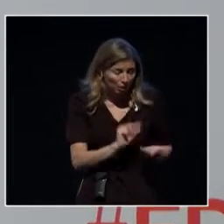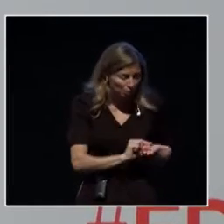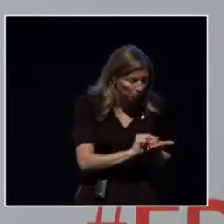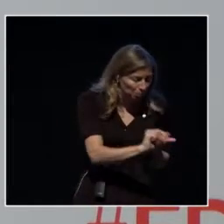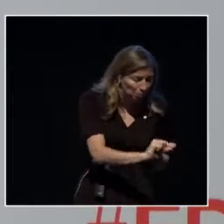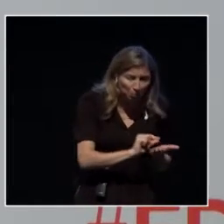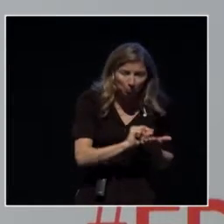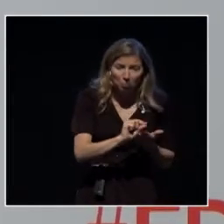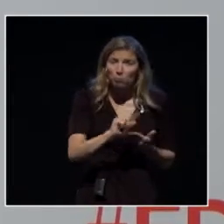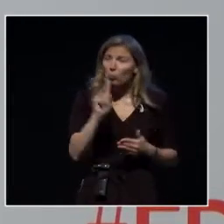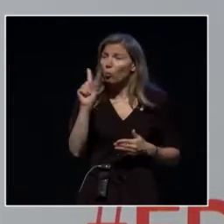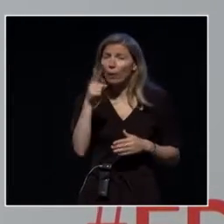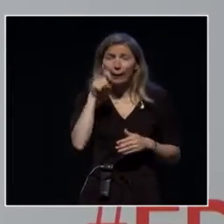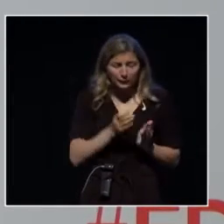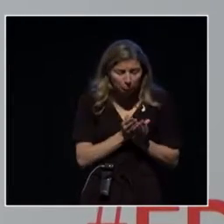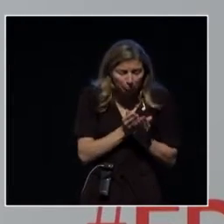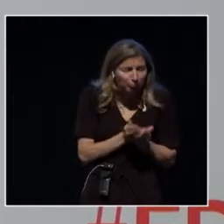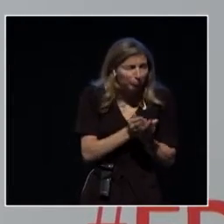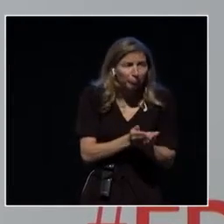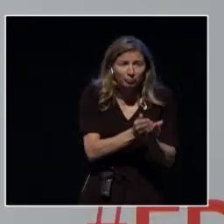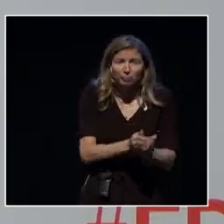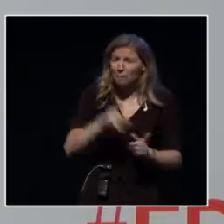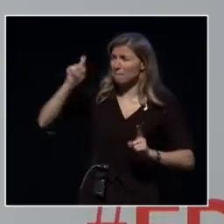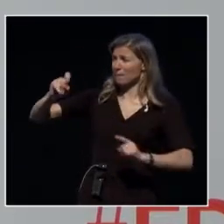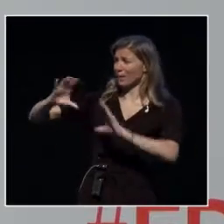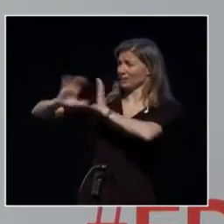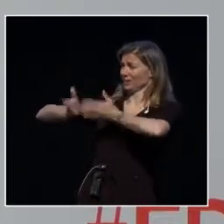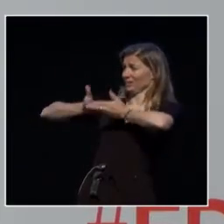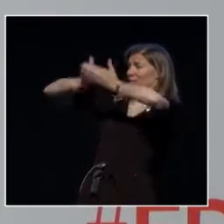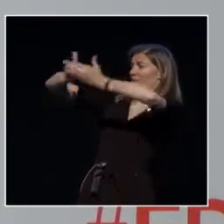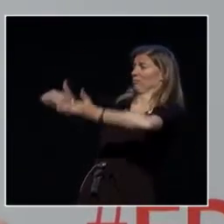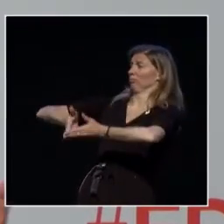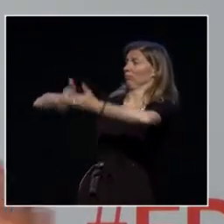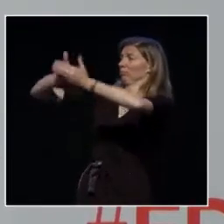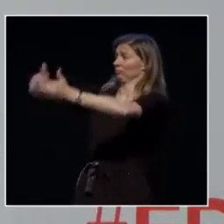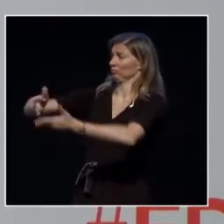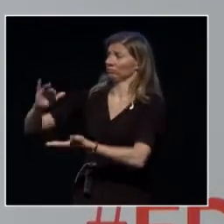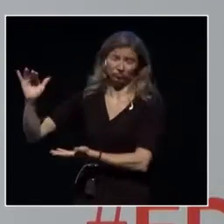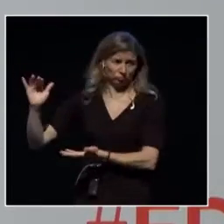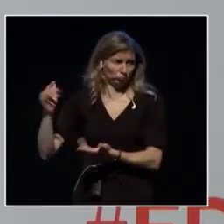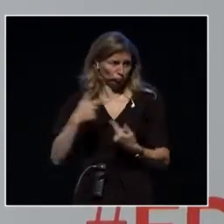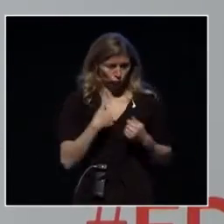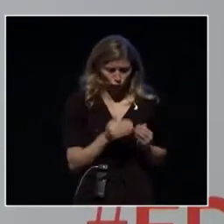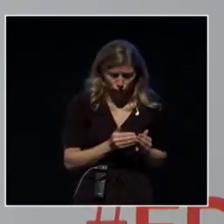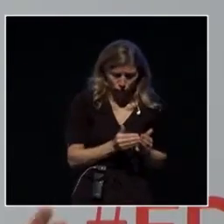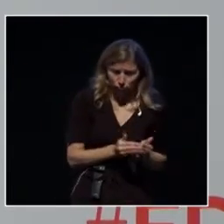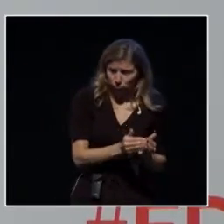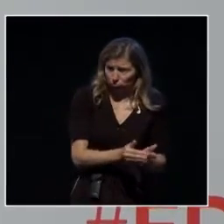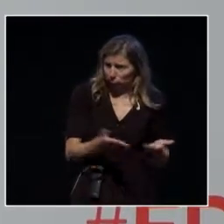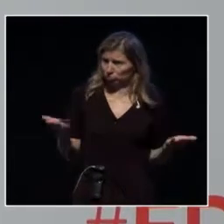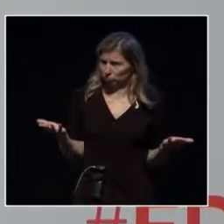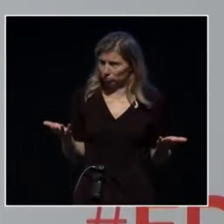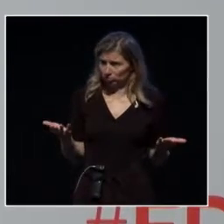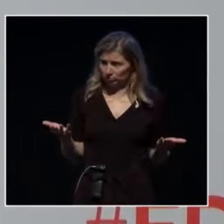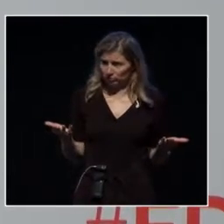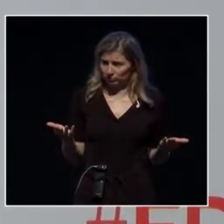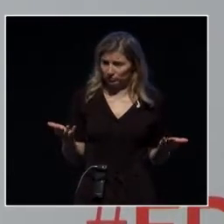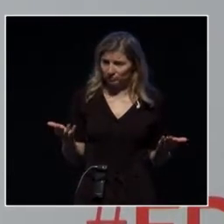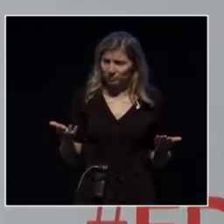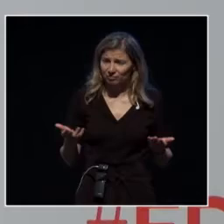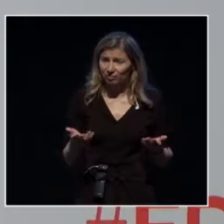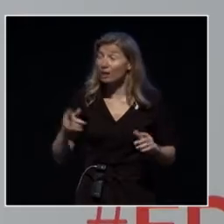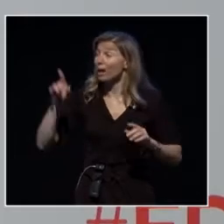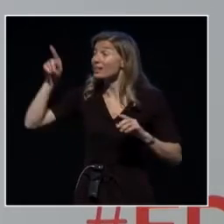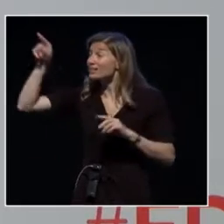dinghy boat. We don't need super tankers. So the architecture of a super tanker, if you apply to a dinghy boat, it will